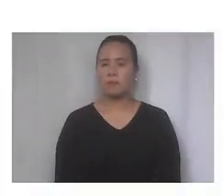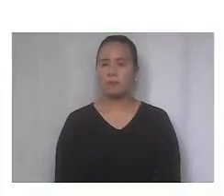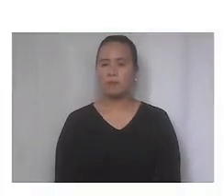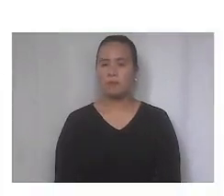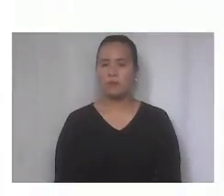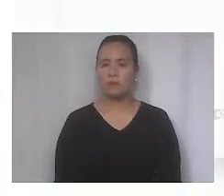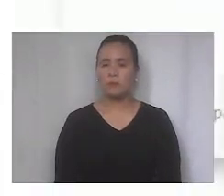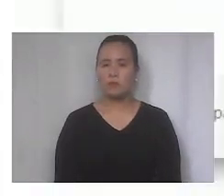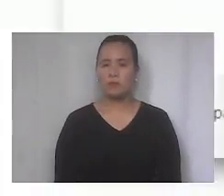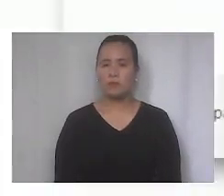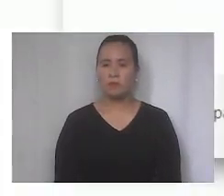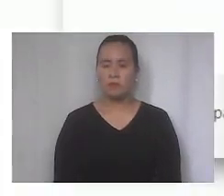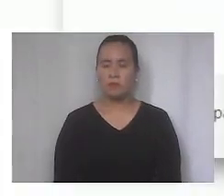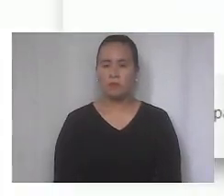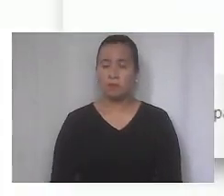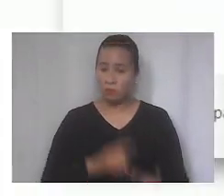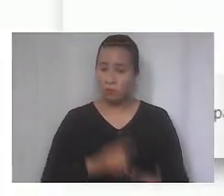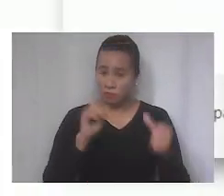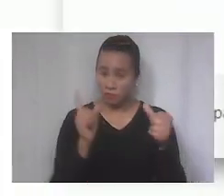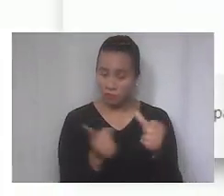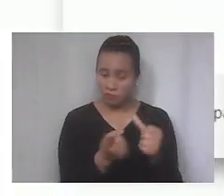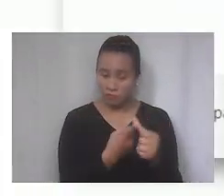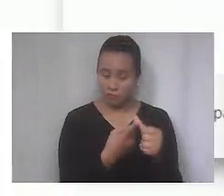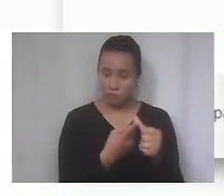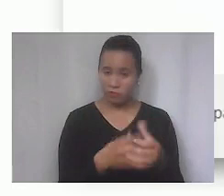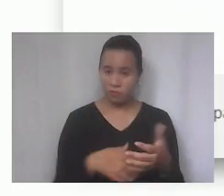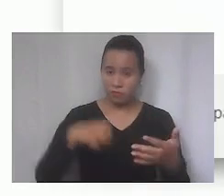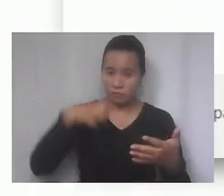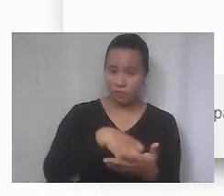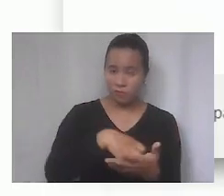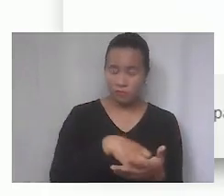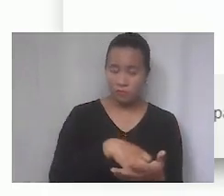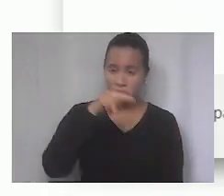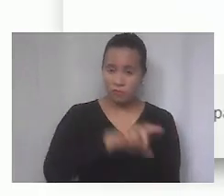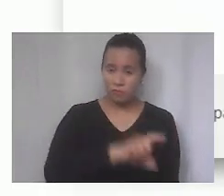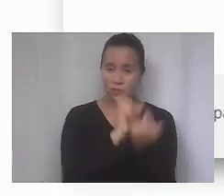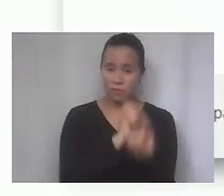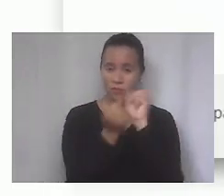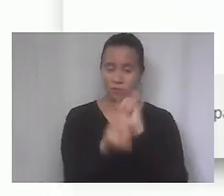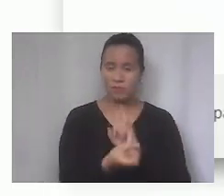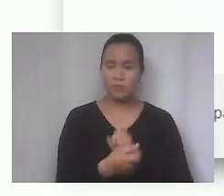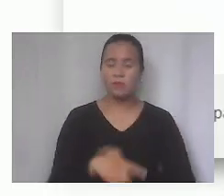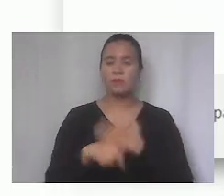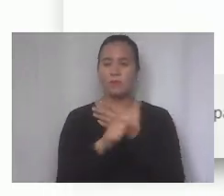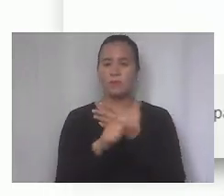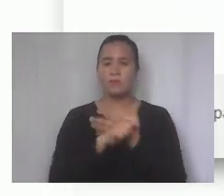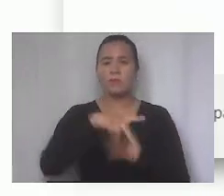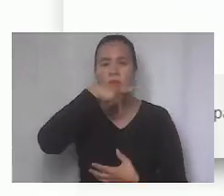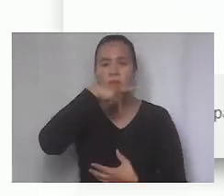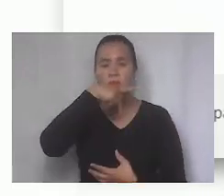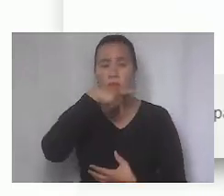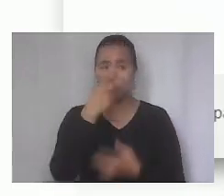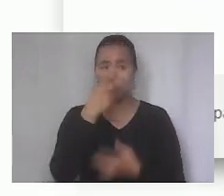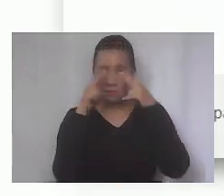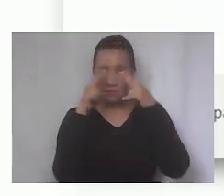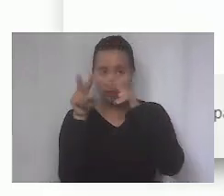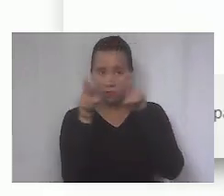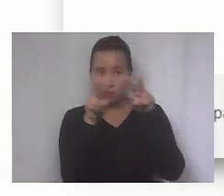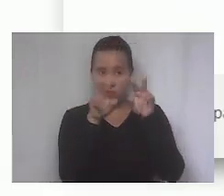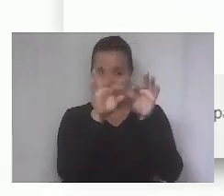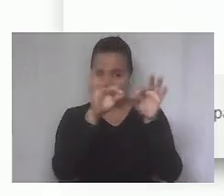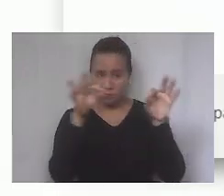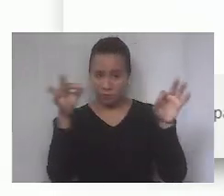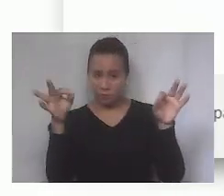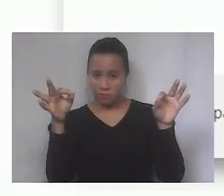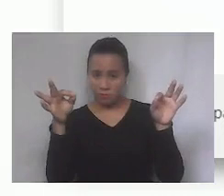Sa mga first-time logins, kailangan natin palitan ang ating temporary password. So makikita natin itong dialog box na ito. So make sure na palitan natin